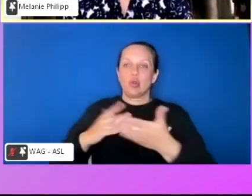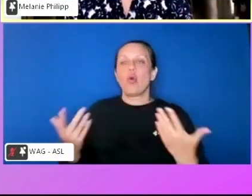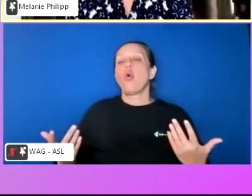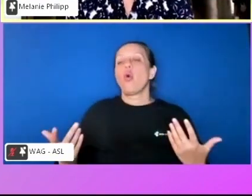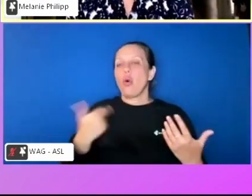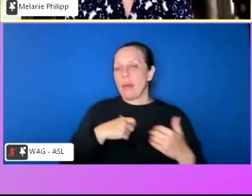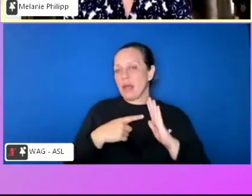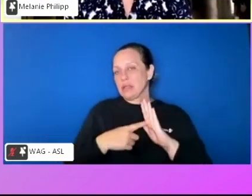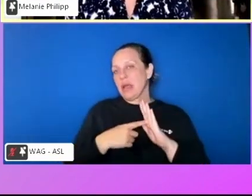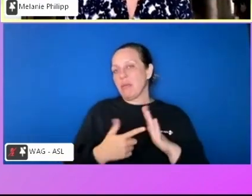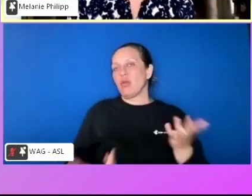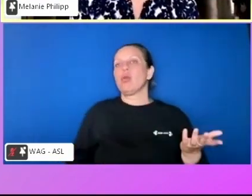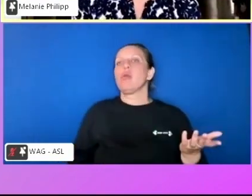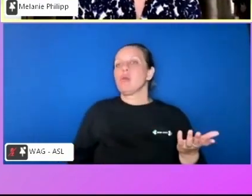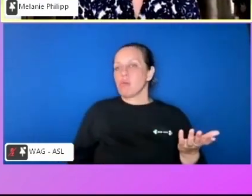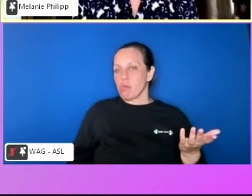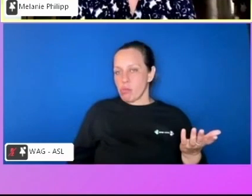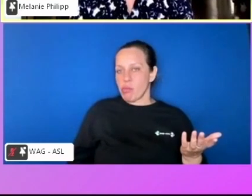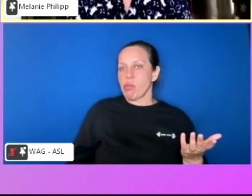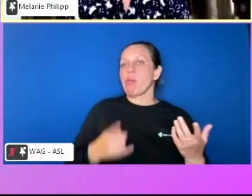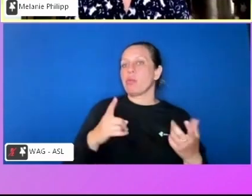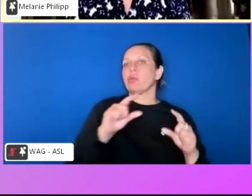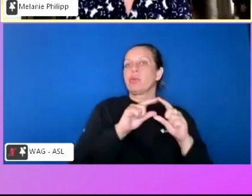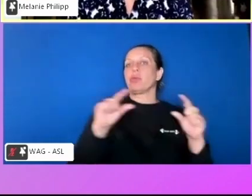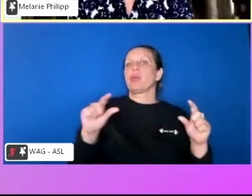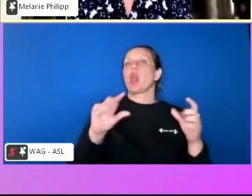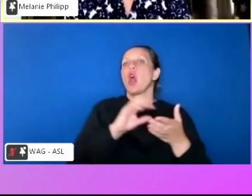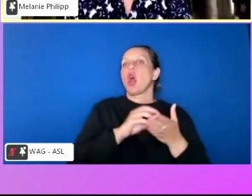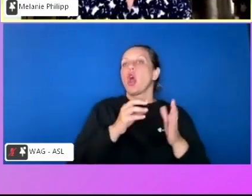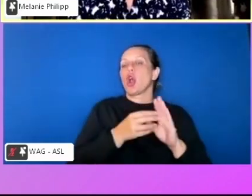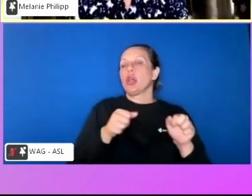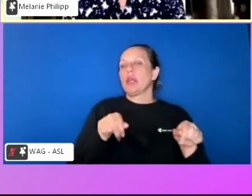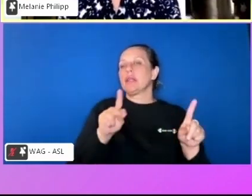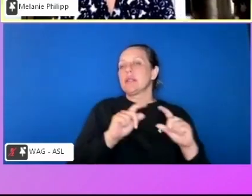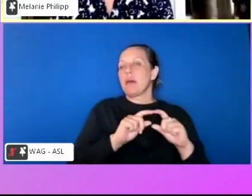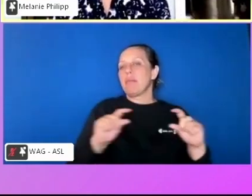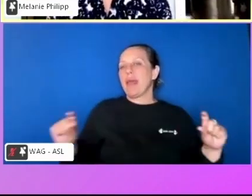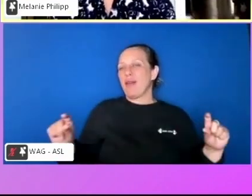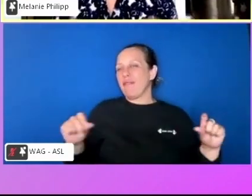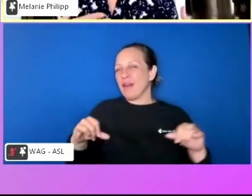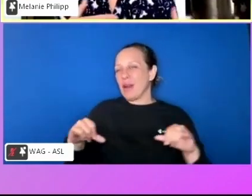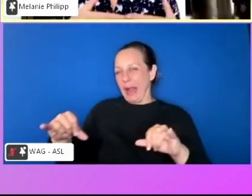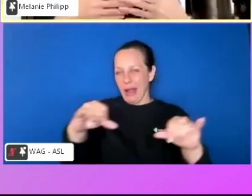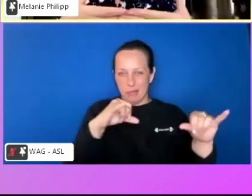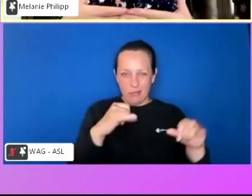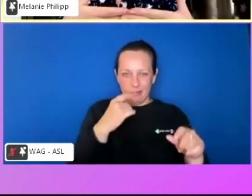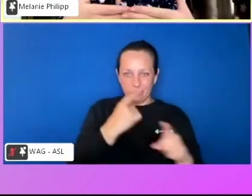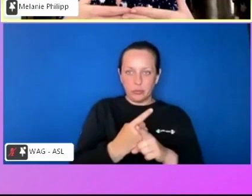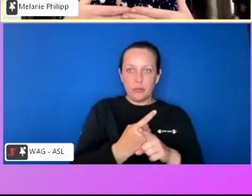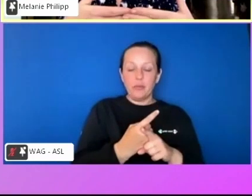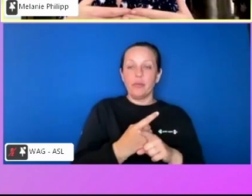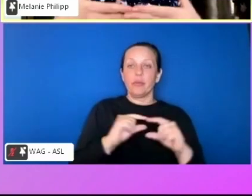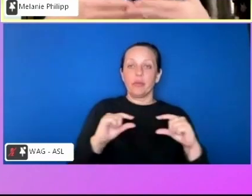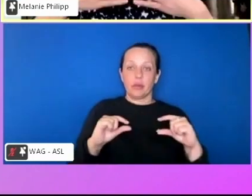my example had the cookie consent banner, which is pretty common on websites. And when it's overlapping